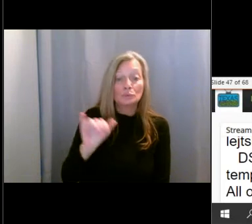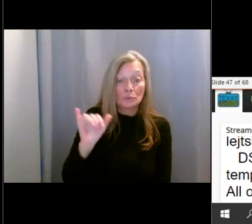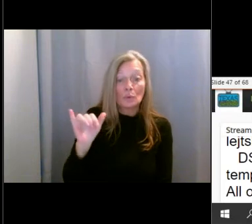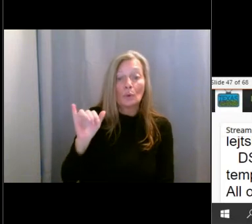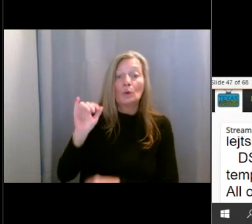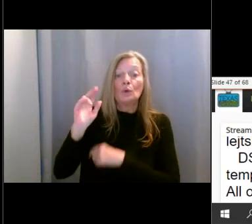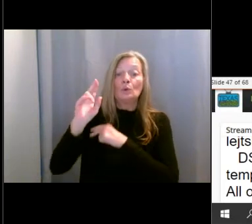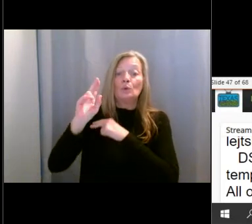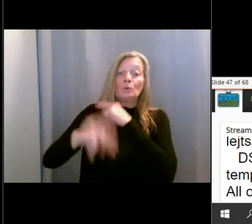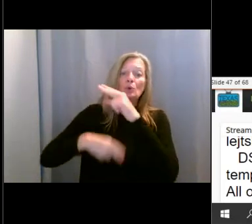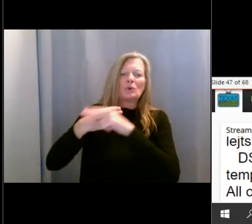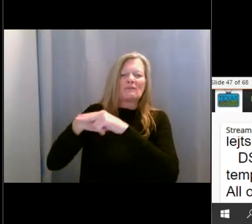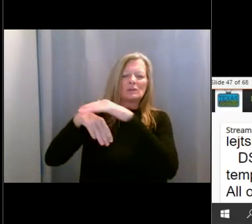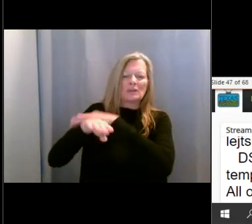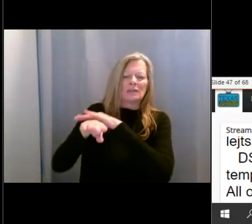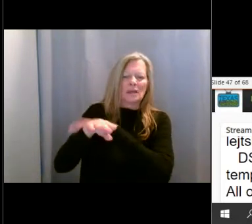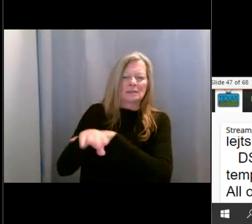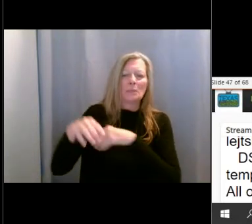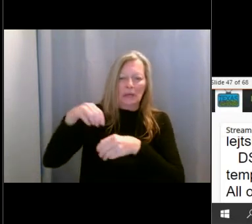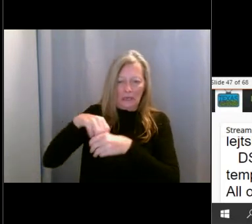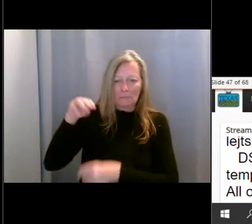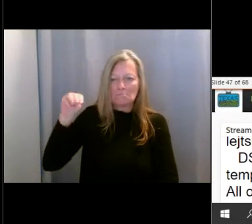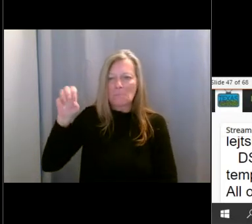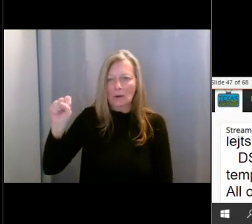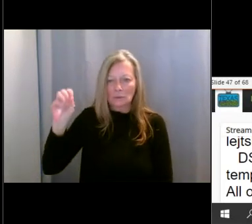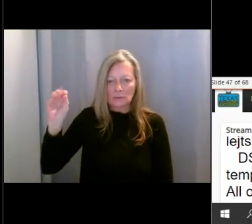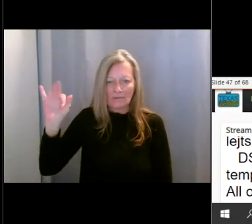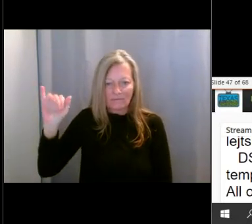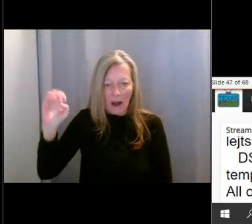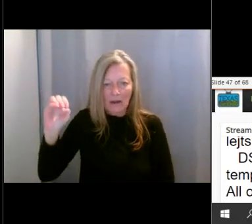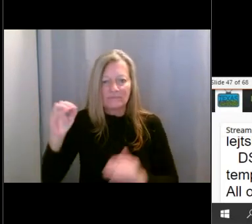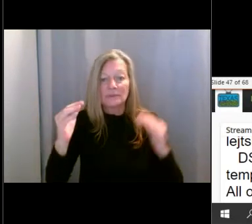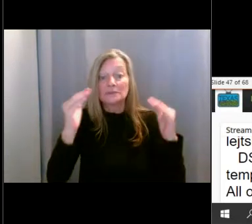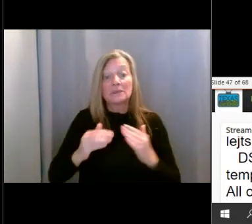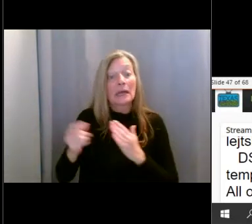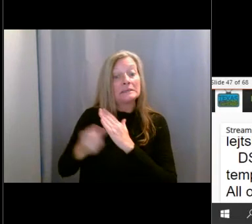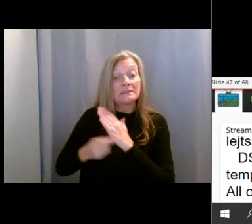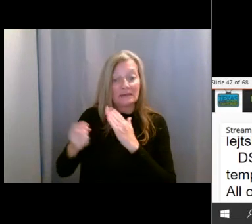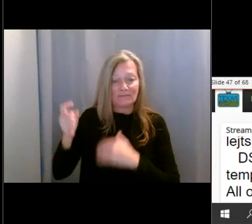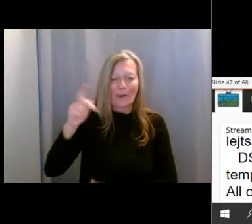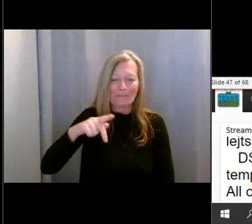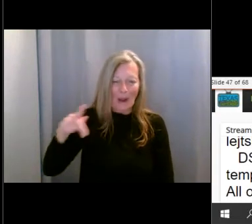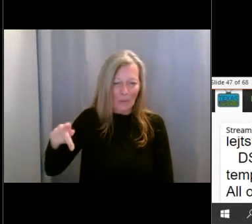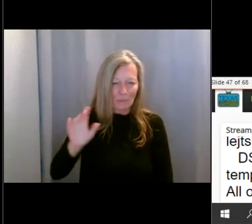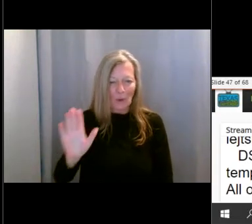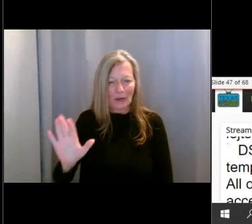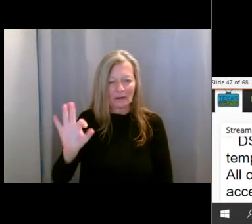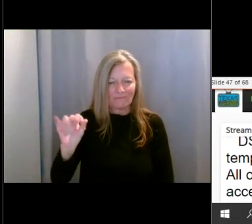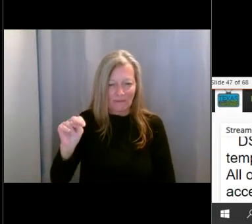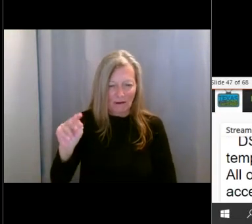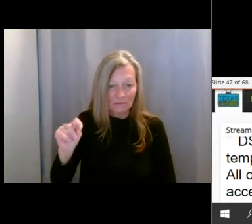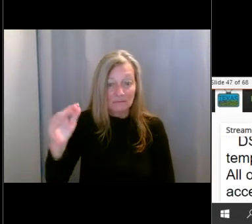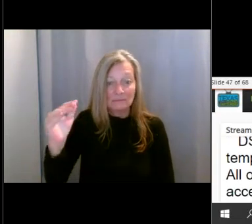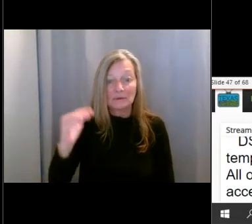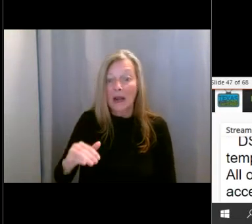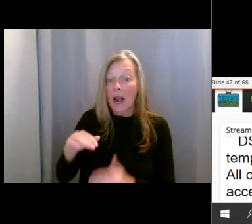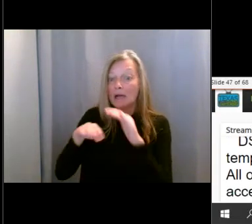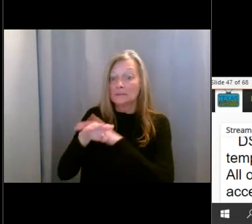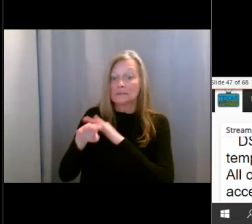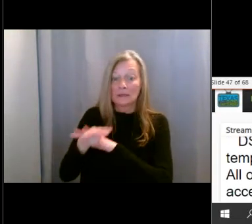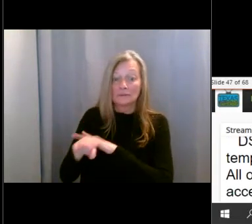in PowerPoint, and it helps with accessibility and brand guide compliance. You can try fonts in other